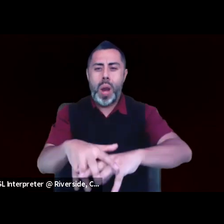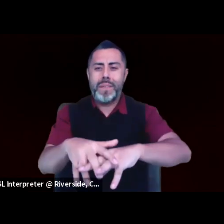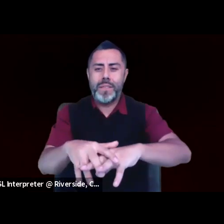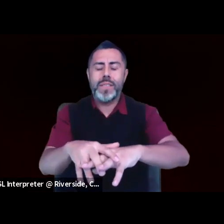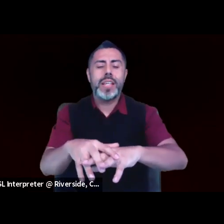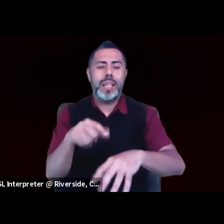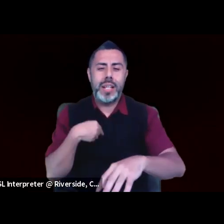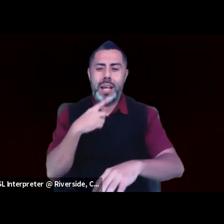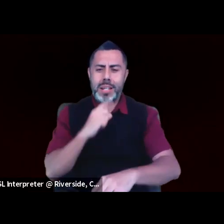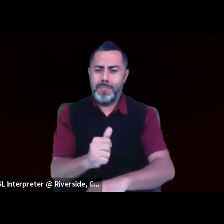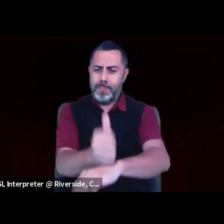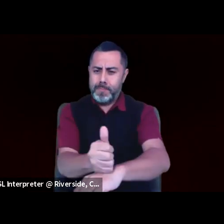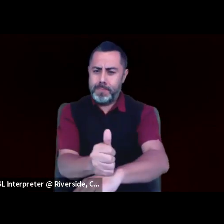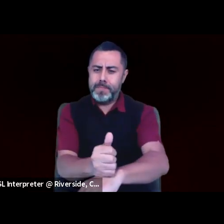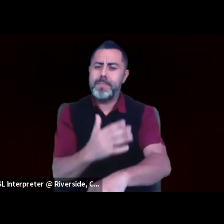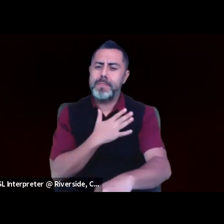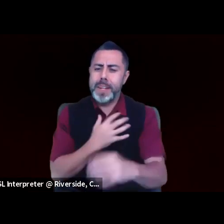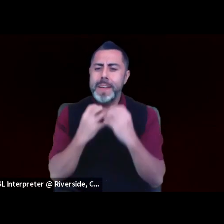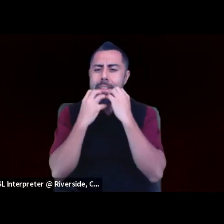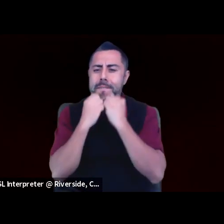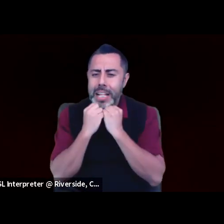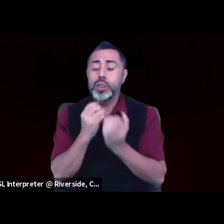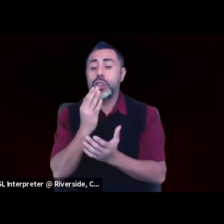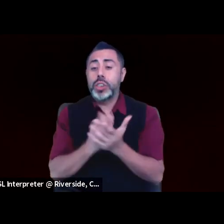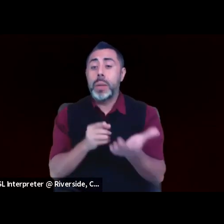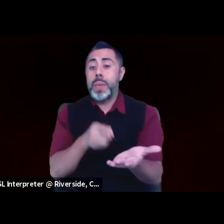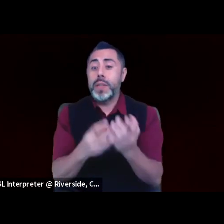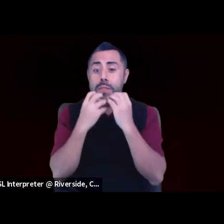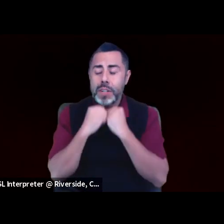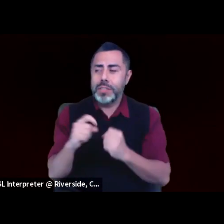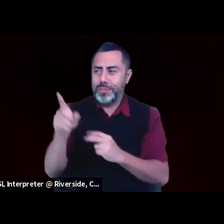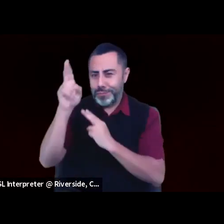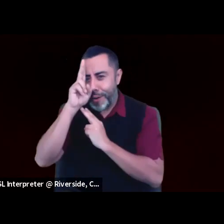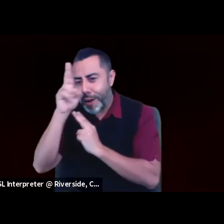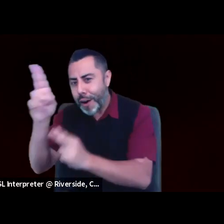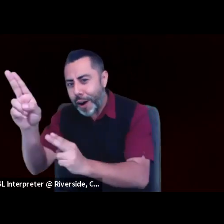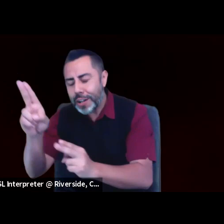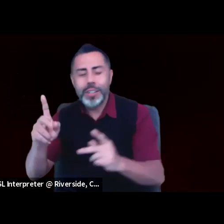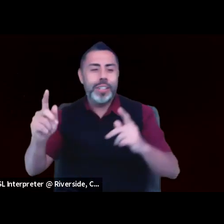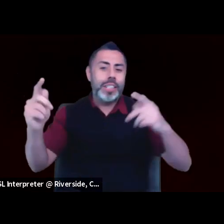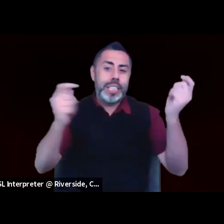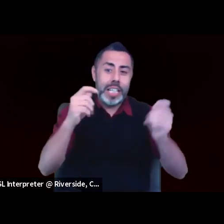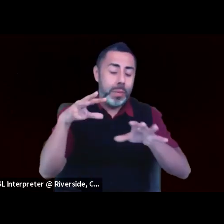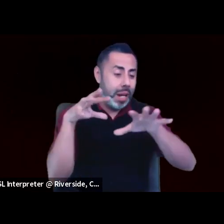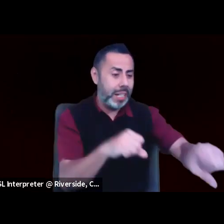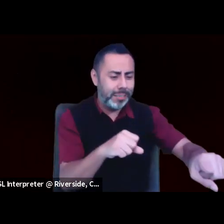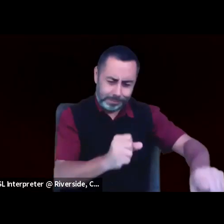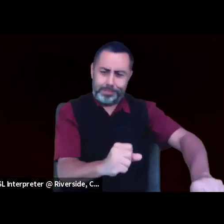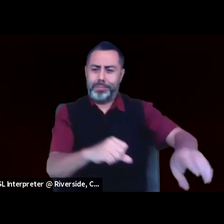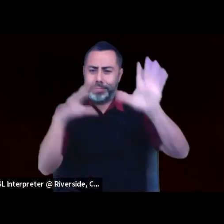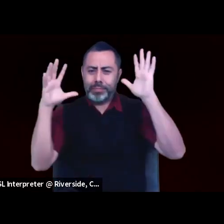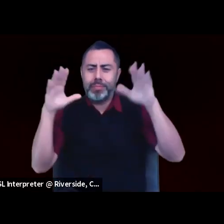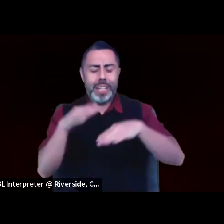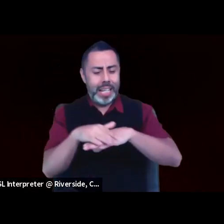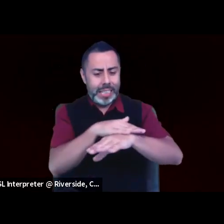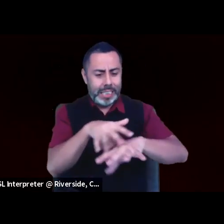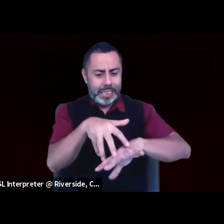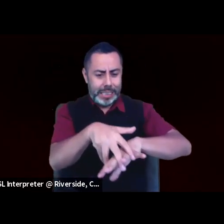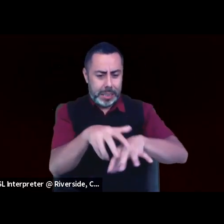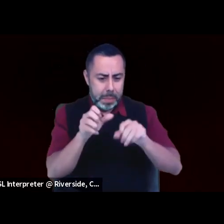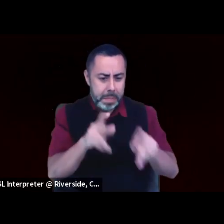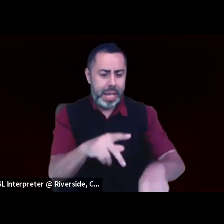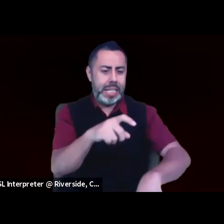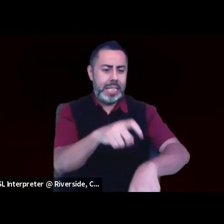values. And some of those values are to honor and to celebrate, to decolonize and indigenize time, space, and resources in